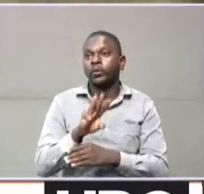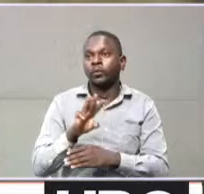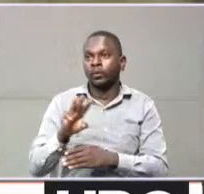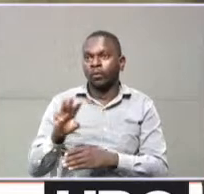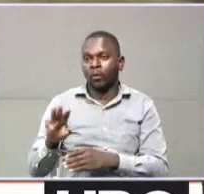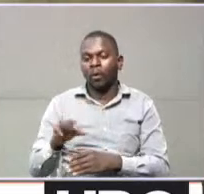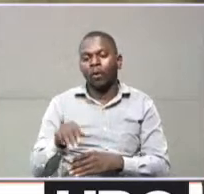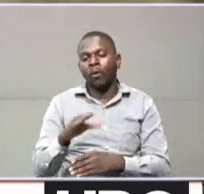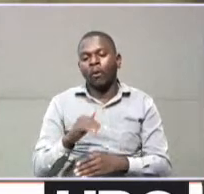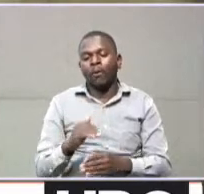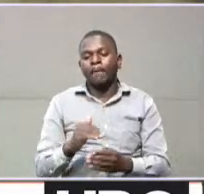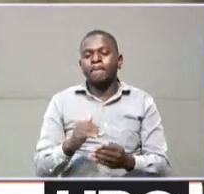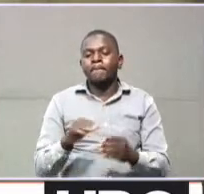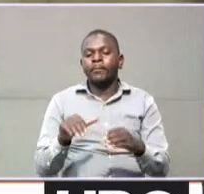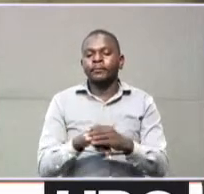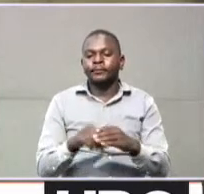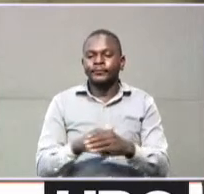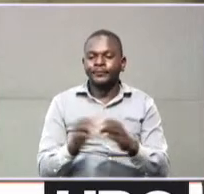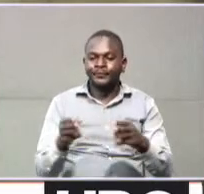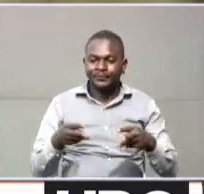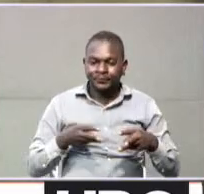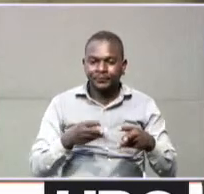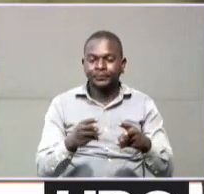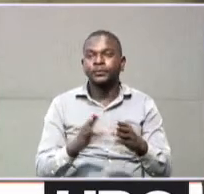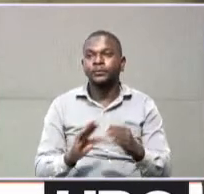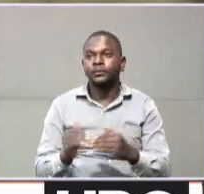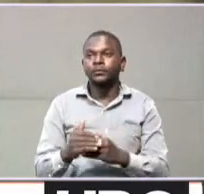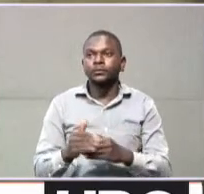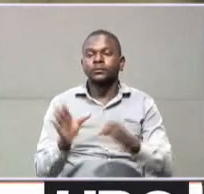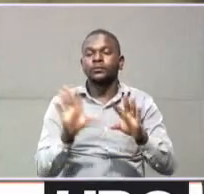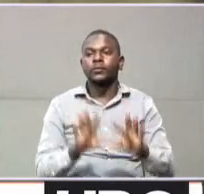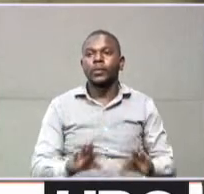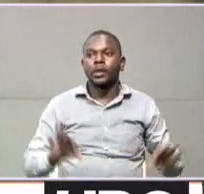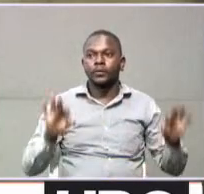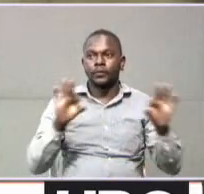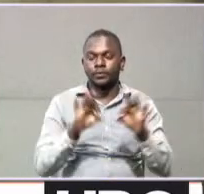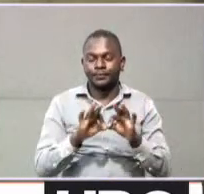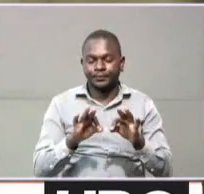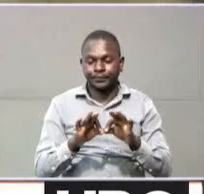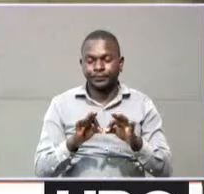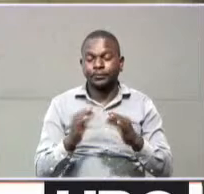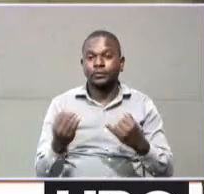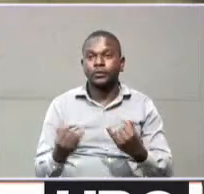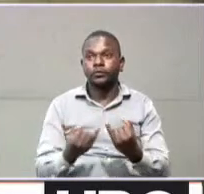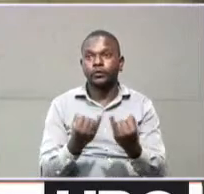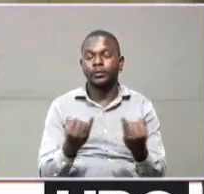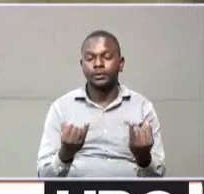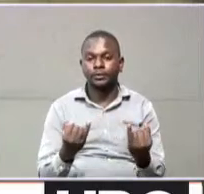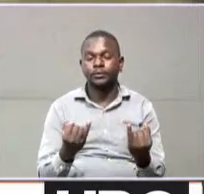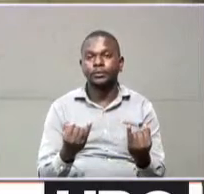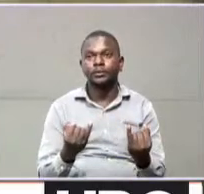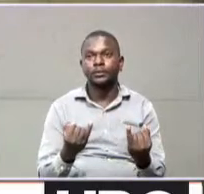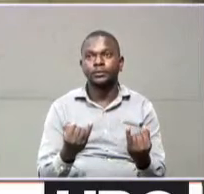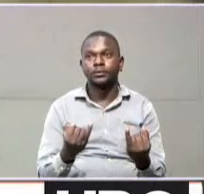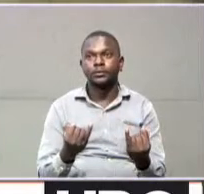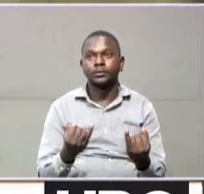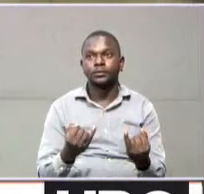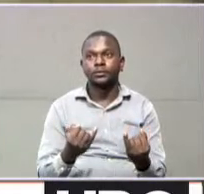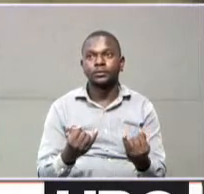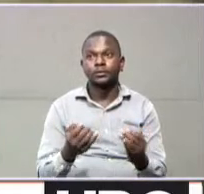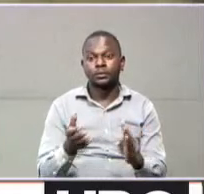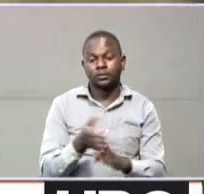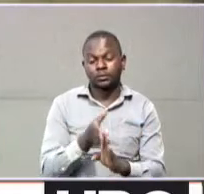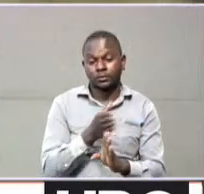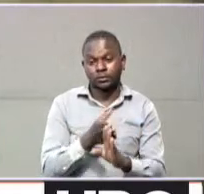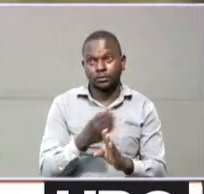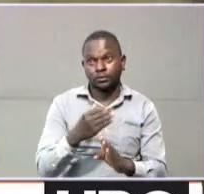for all members to access it has very important information it will guide us as we go